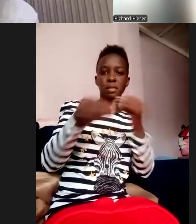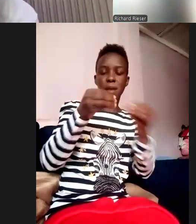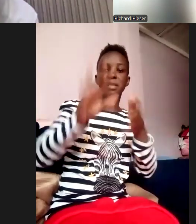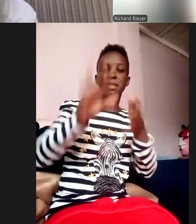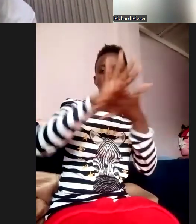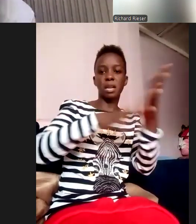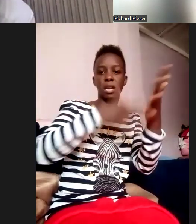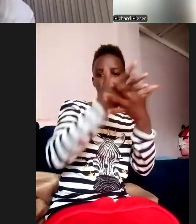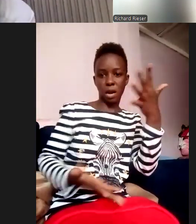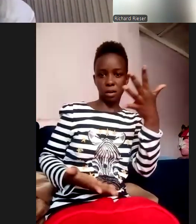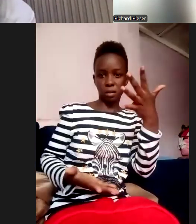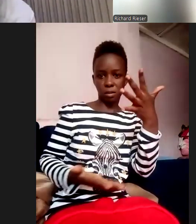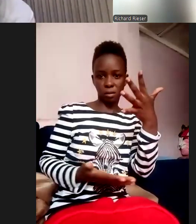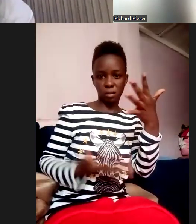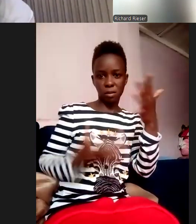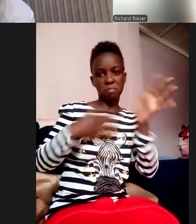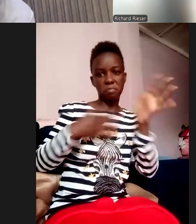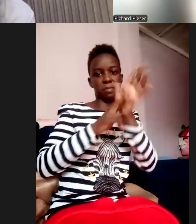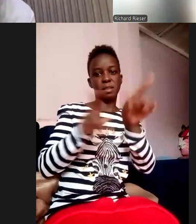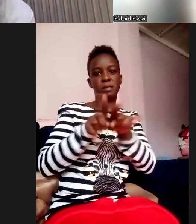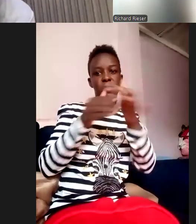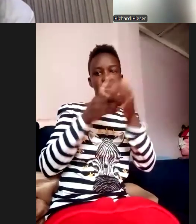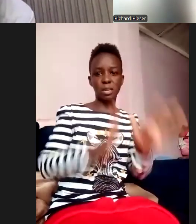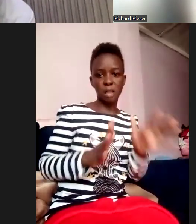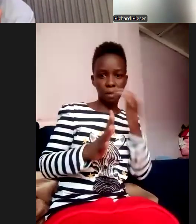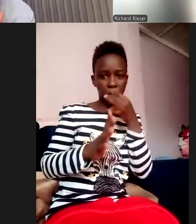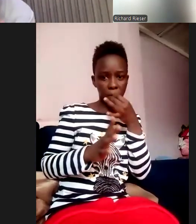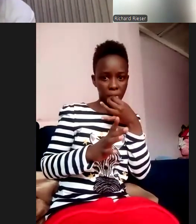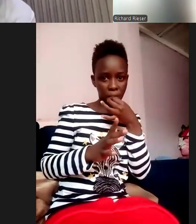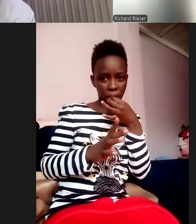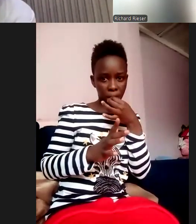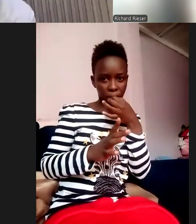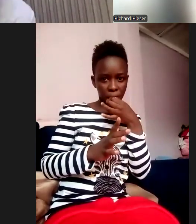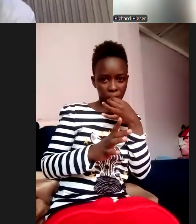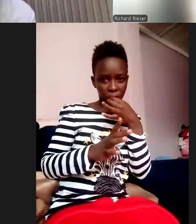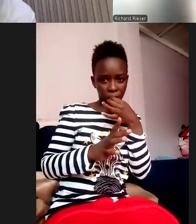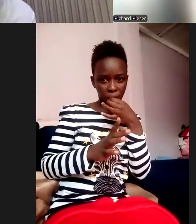And I'm also representing the leader of Free Girls World Network.